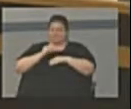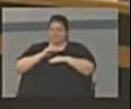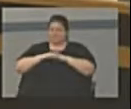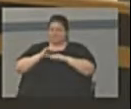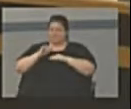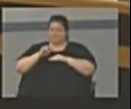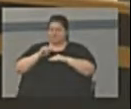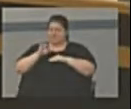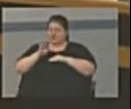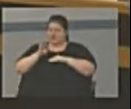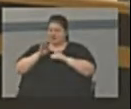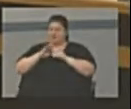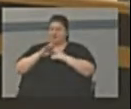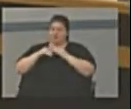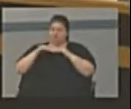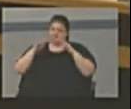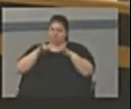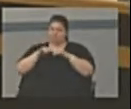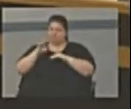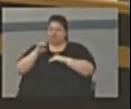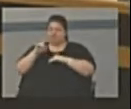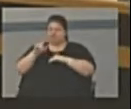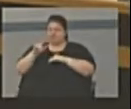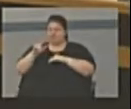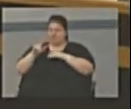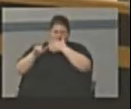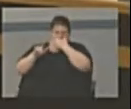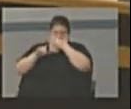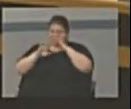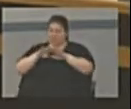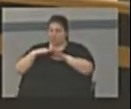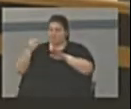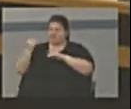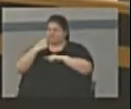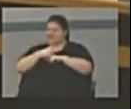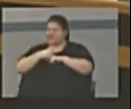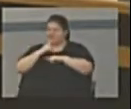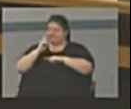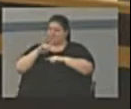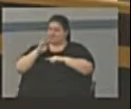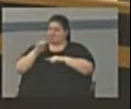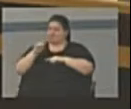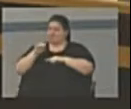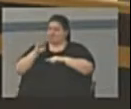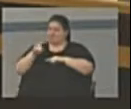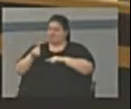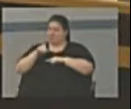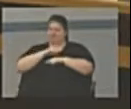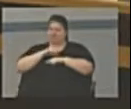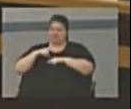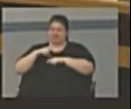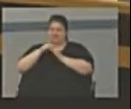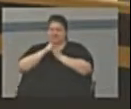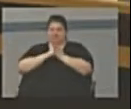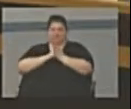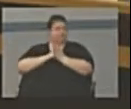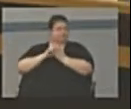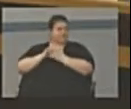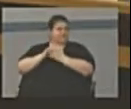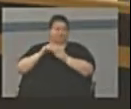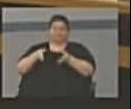9th, we all attended the MML opening day of the Maryland Legislature. And that concludes my